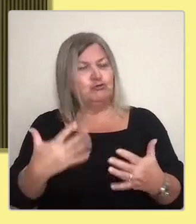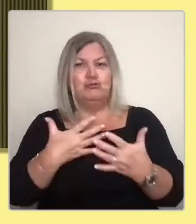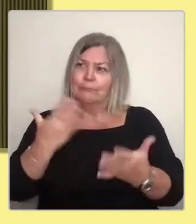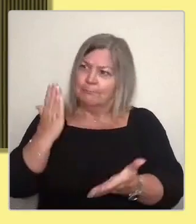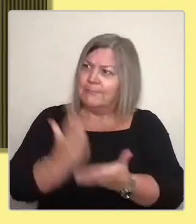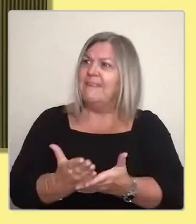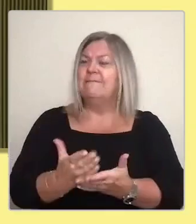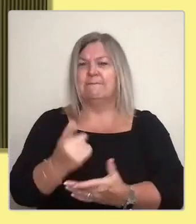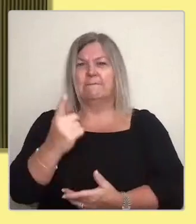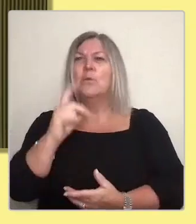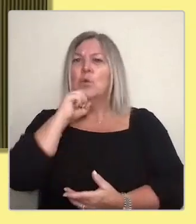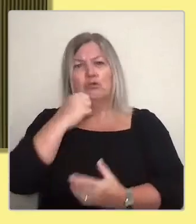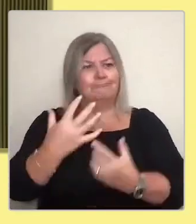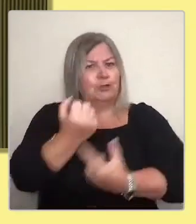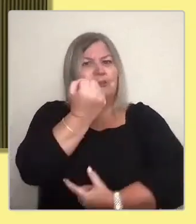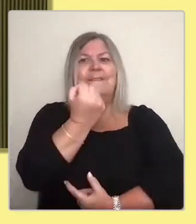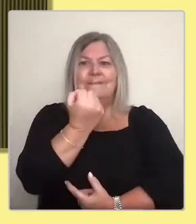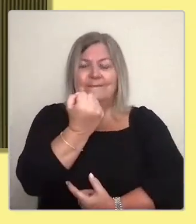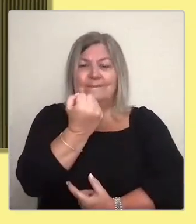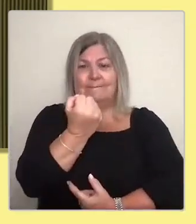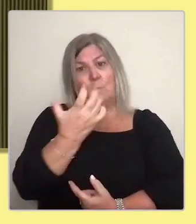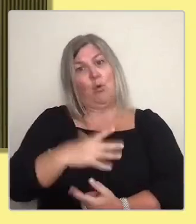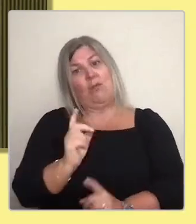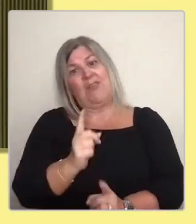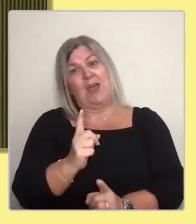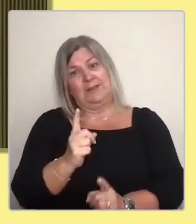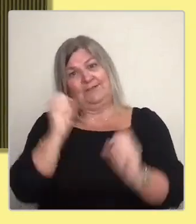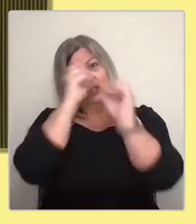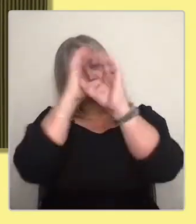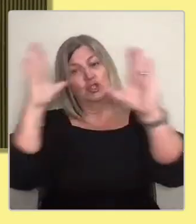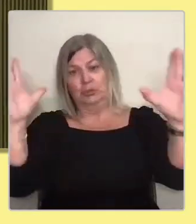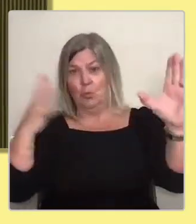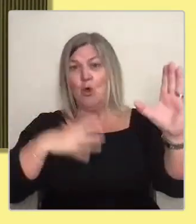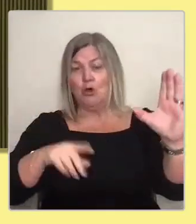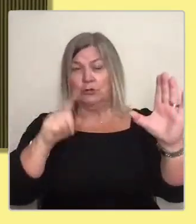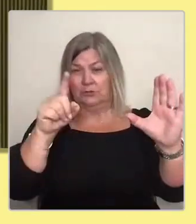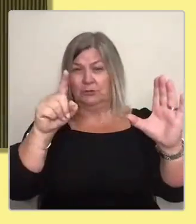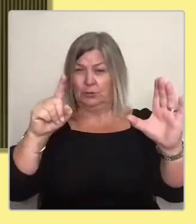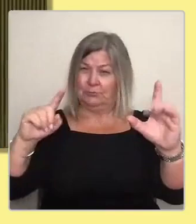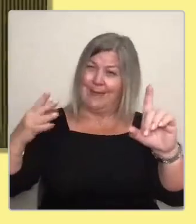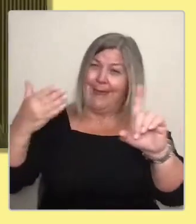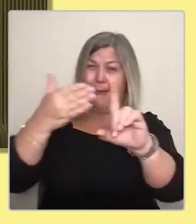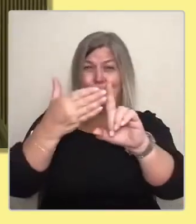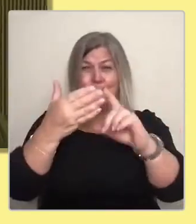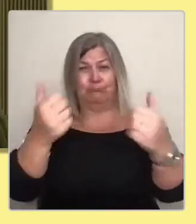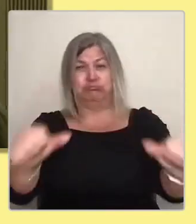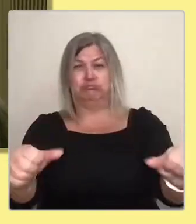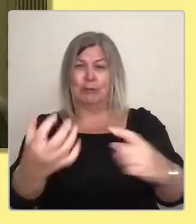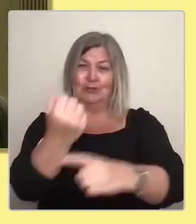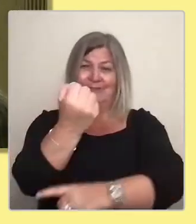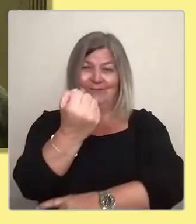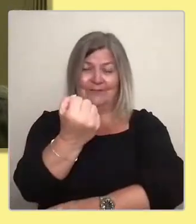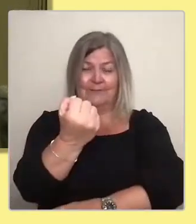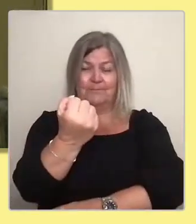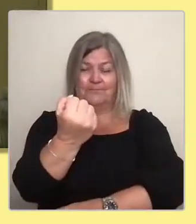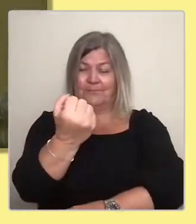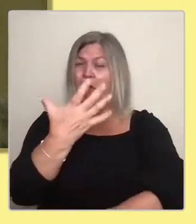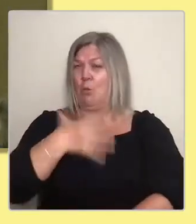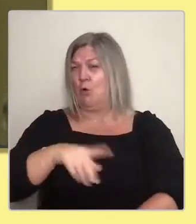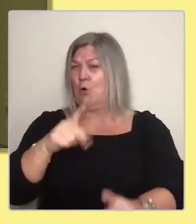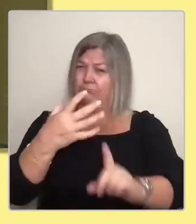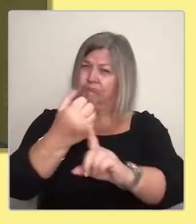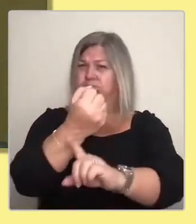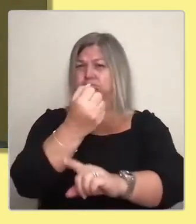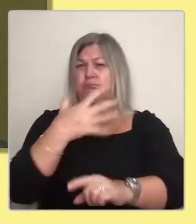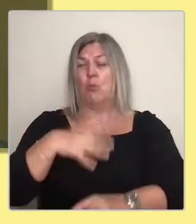that's the Scotland that we all want to live in and we want to work towards. And so I want us to get to that place as soon